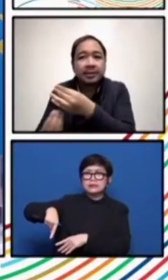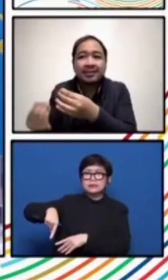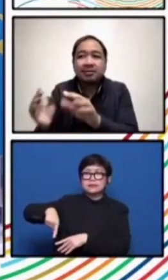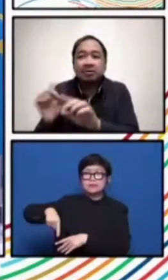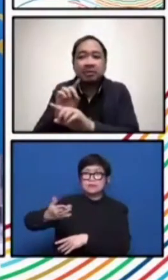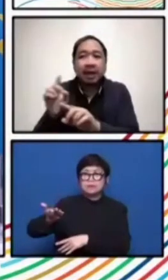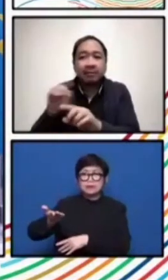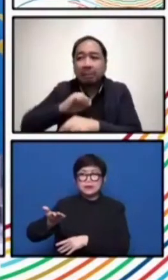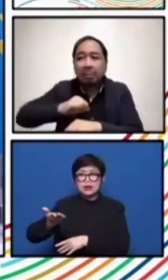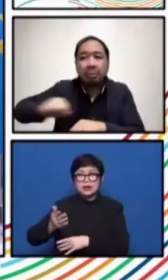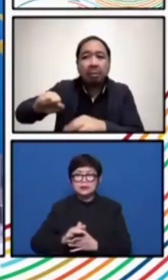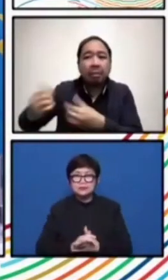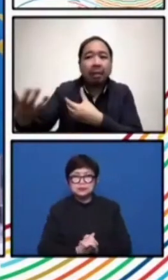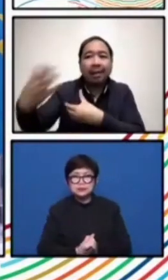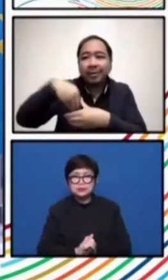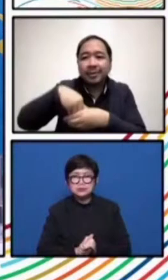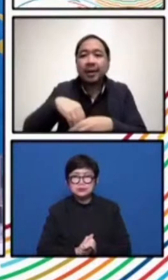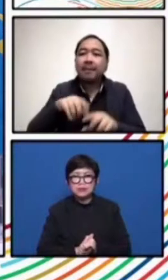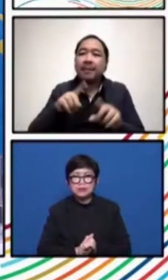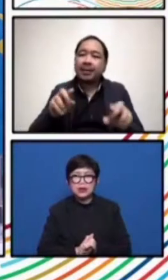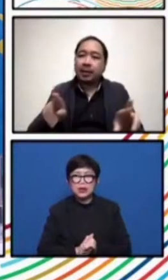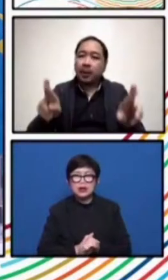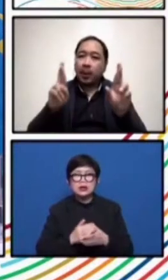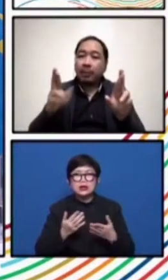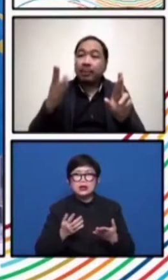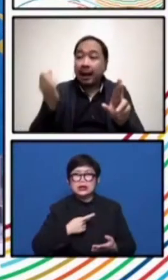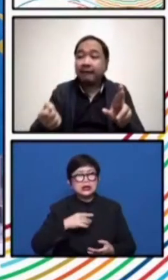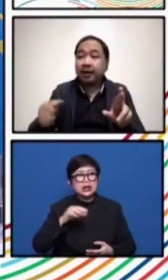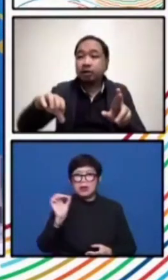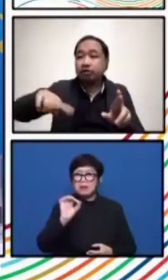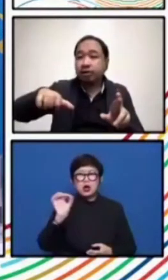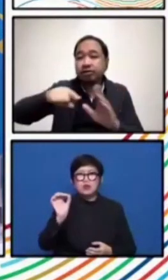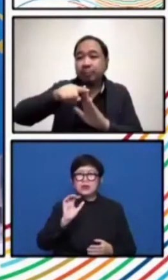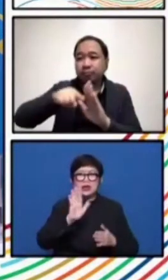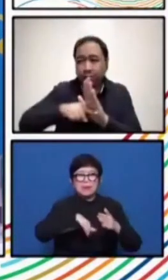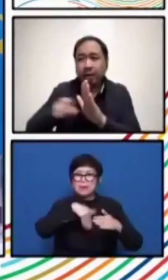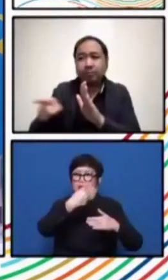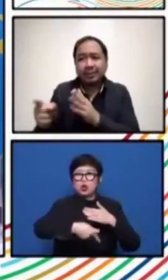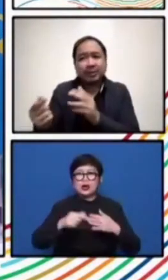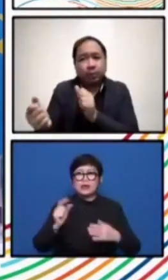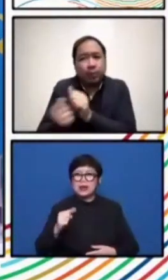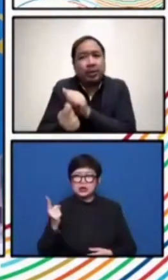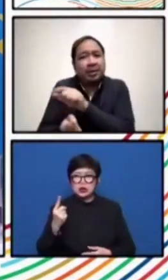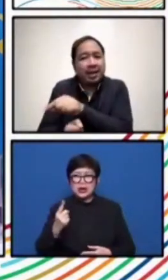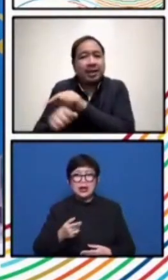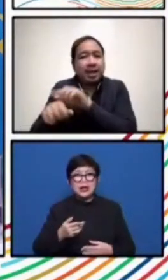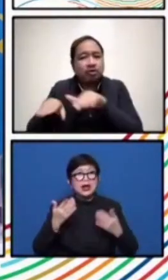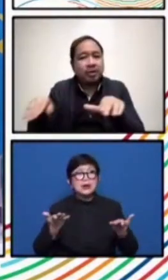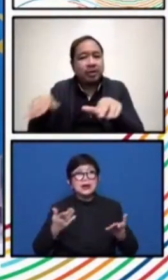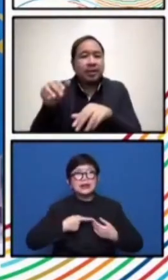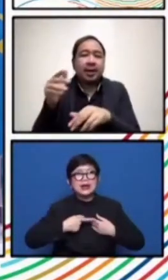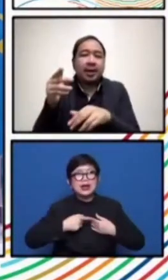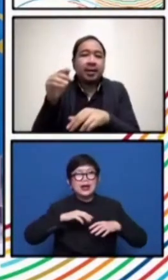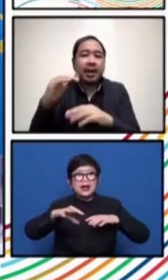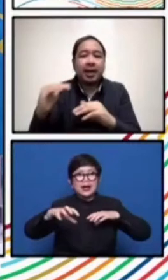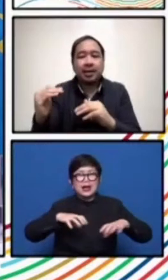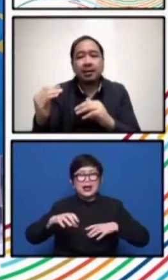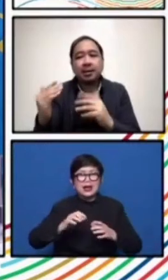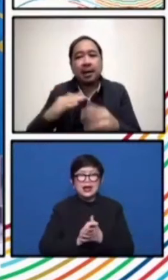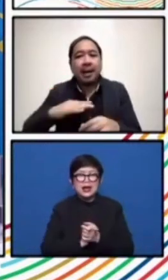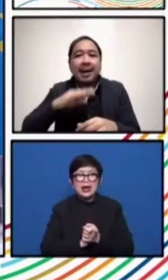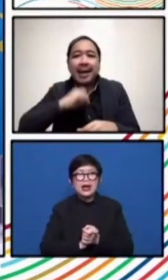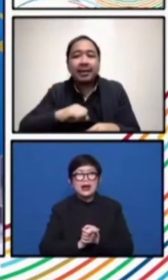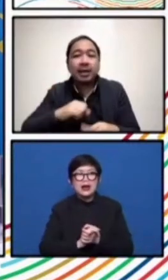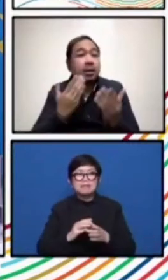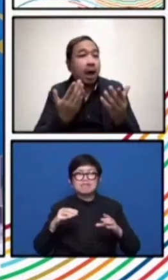Exchange where we have a national program for them so now what we are doing now is we are engaging um the Asia Development Bank thanks to Asian